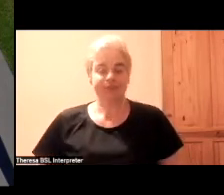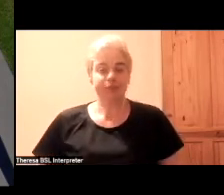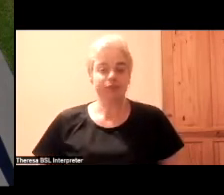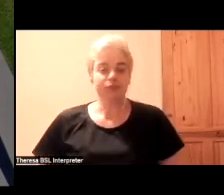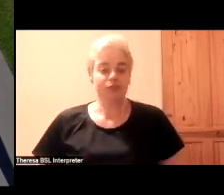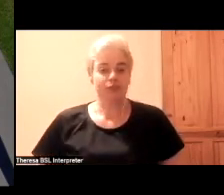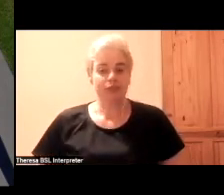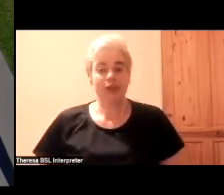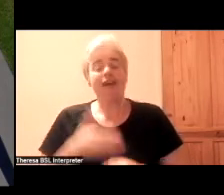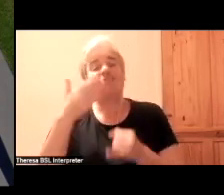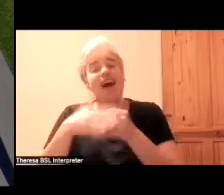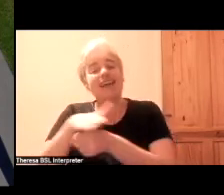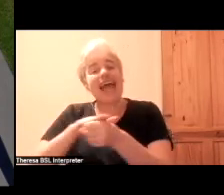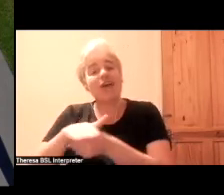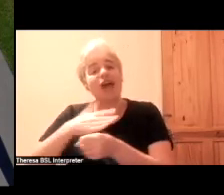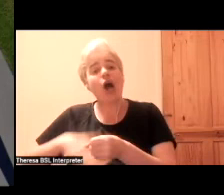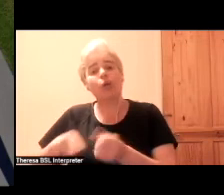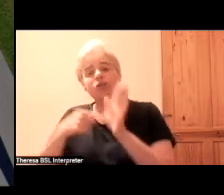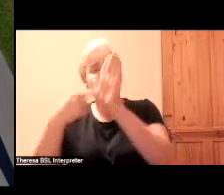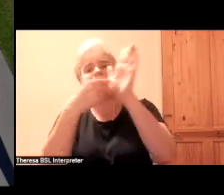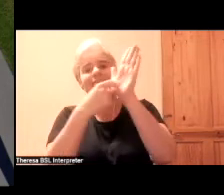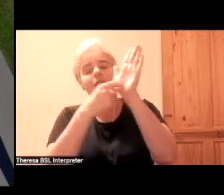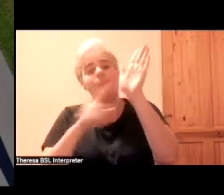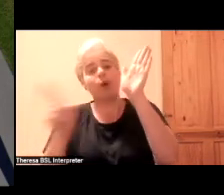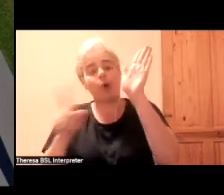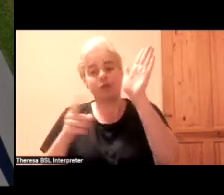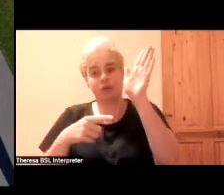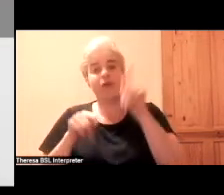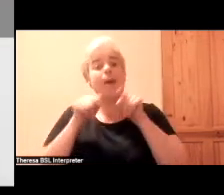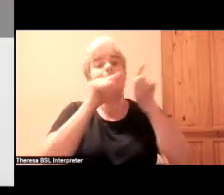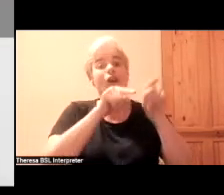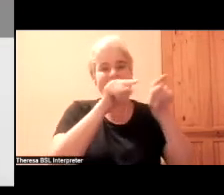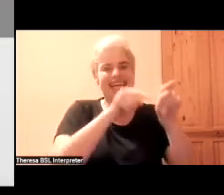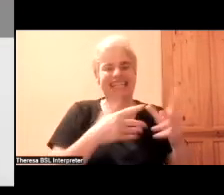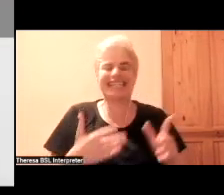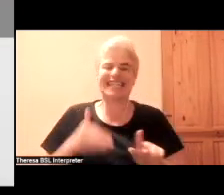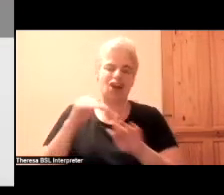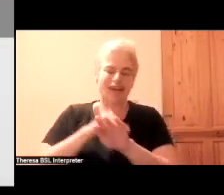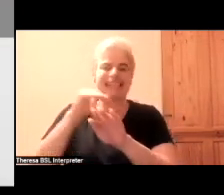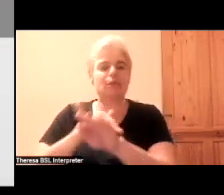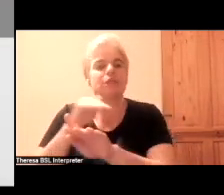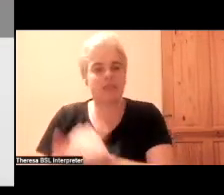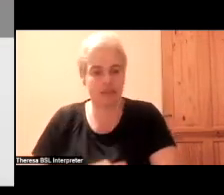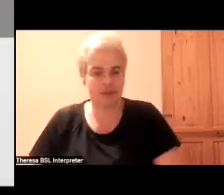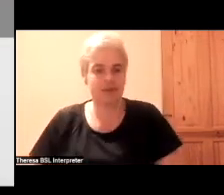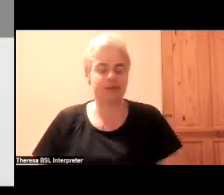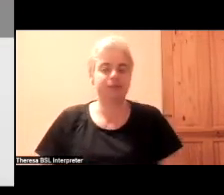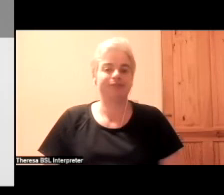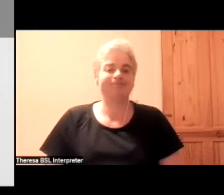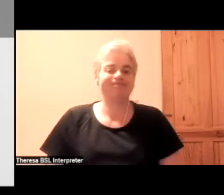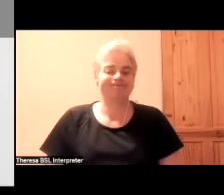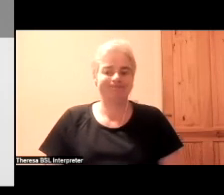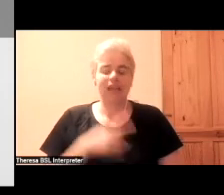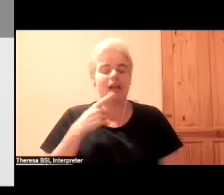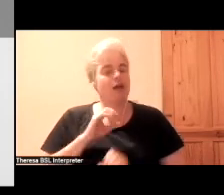The final area I want to just flag up now is that of bullying and harassment. I can't spend long